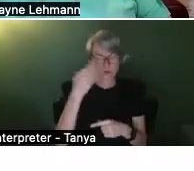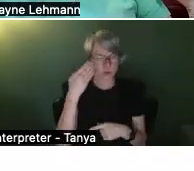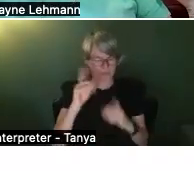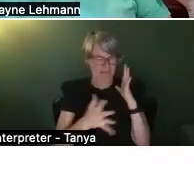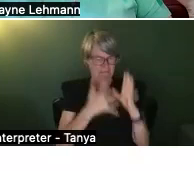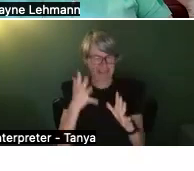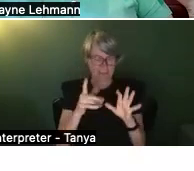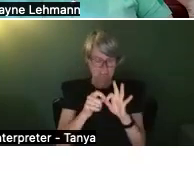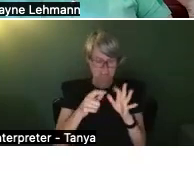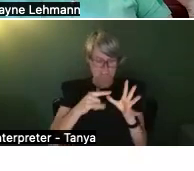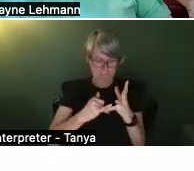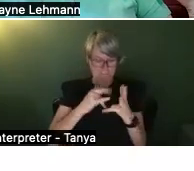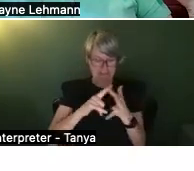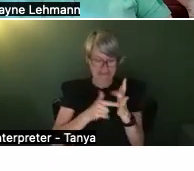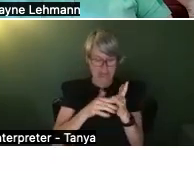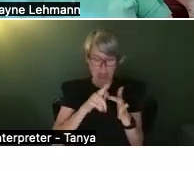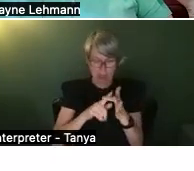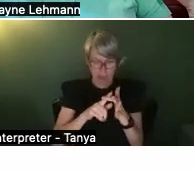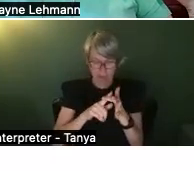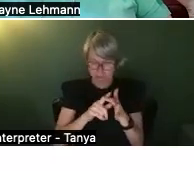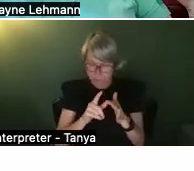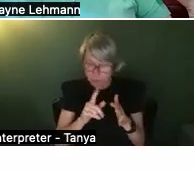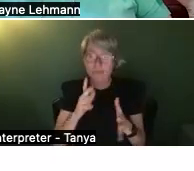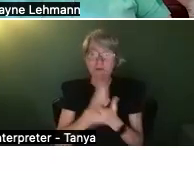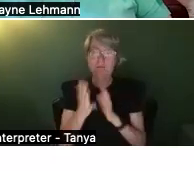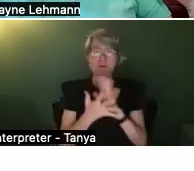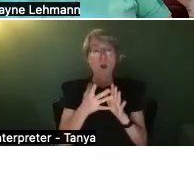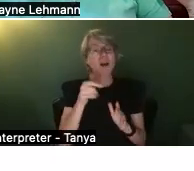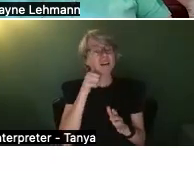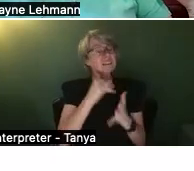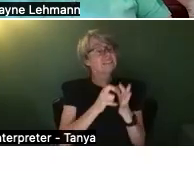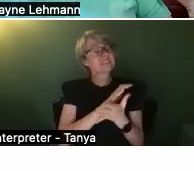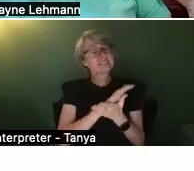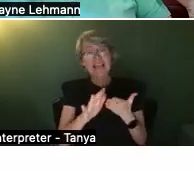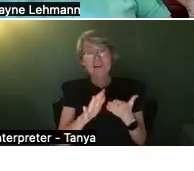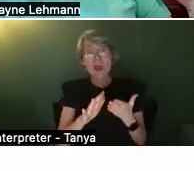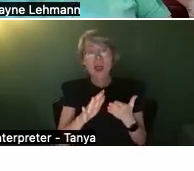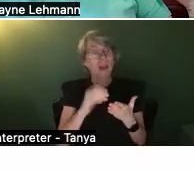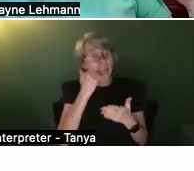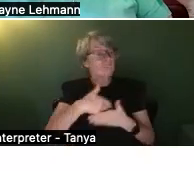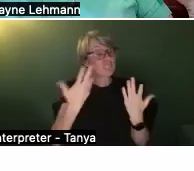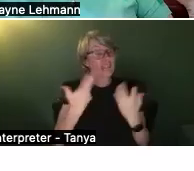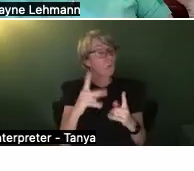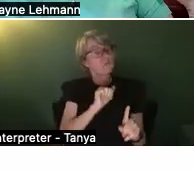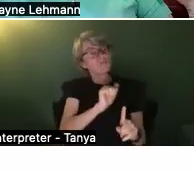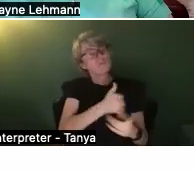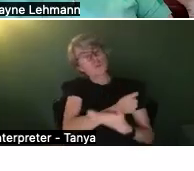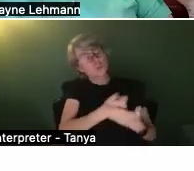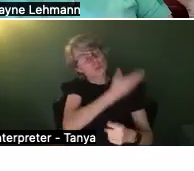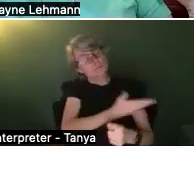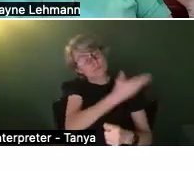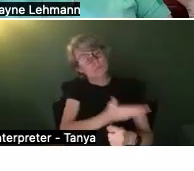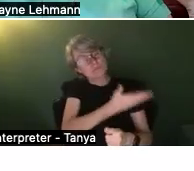actually means, but they wanted to know what Sarah was like every day.